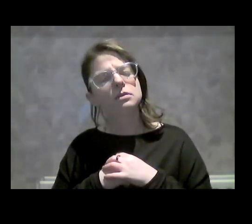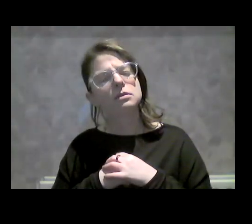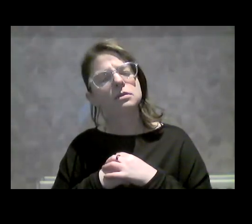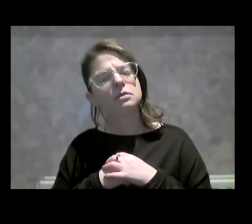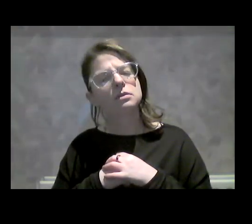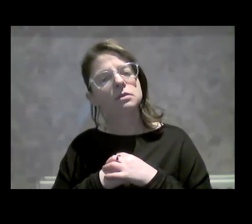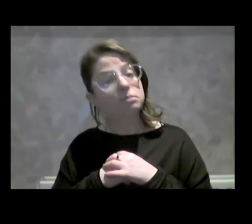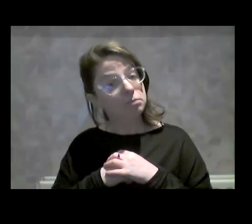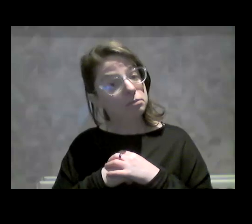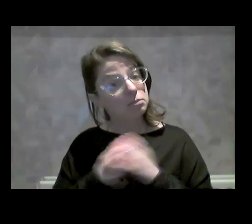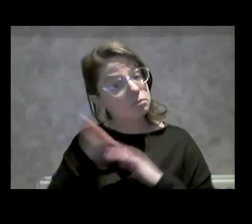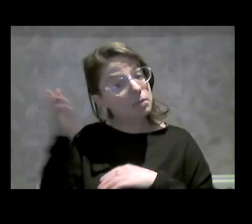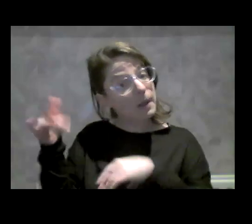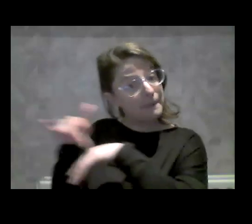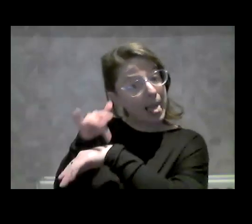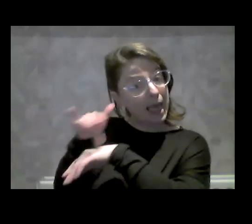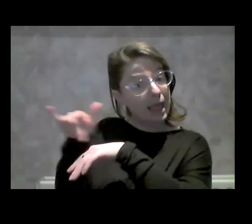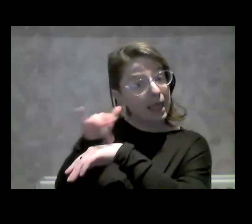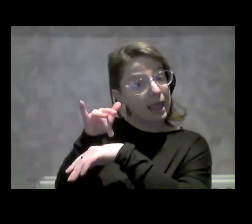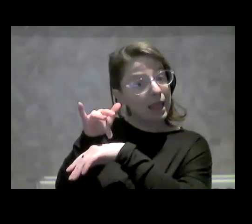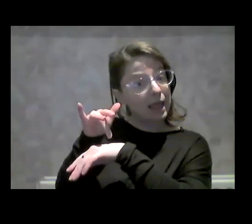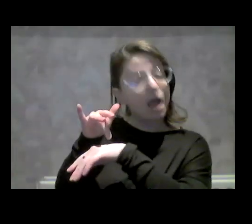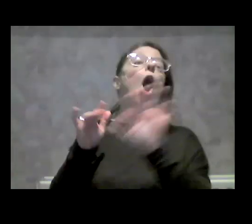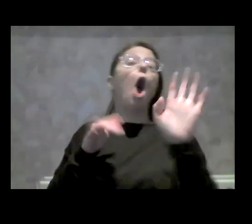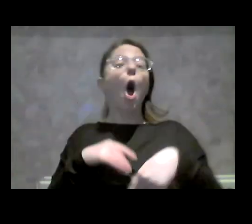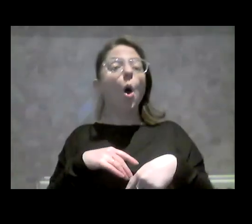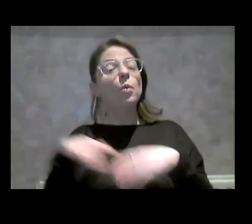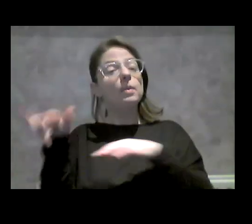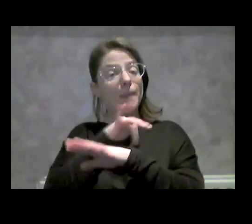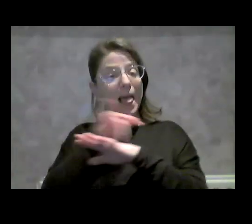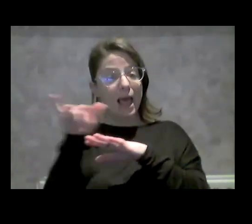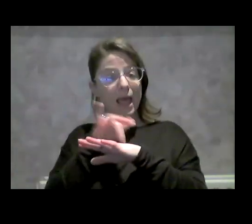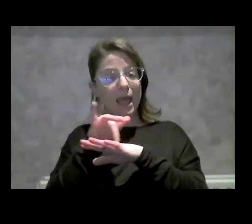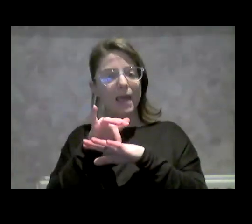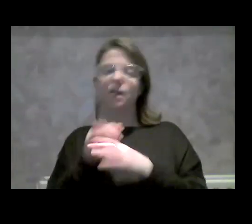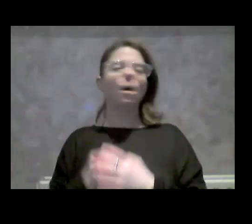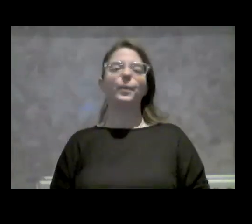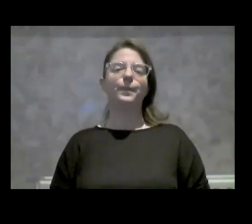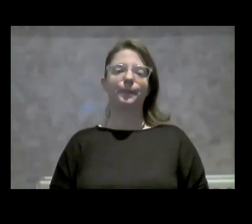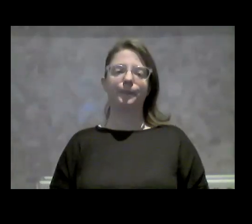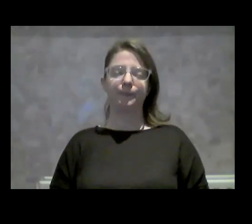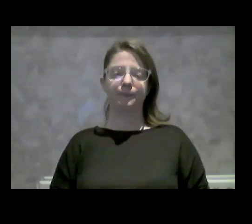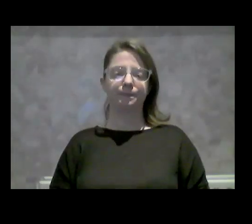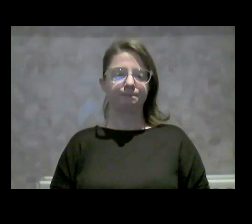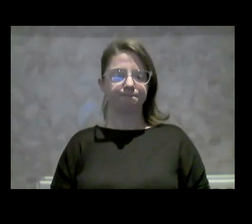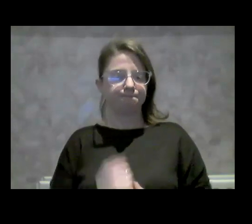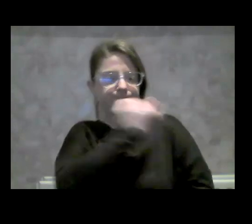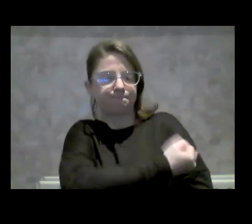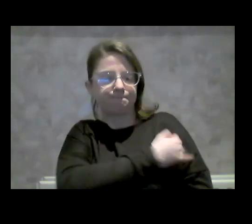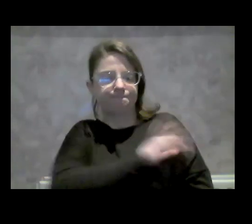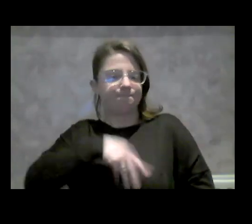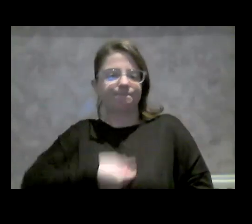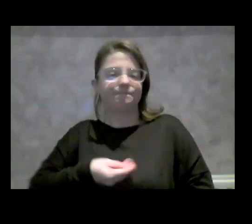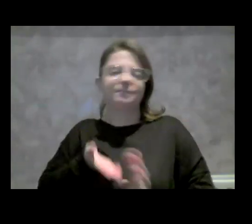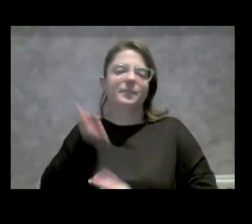Did she go to the play? Oh, the play? No, actually. No, the cowardly trans femme didn't go to the